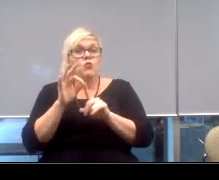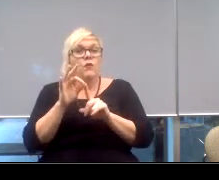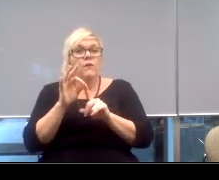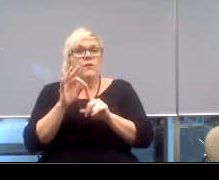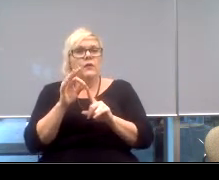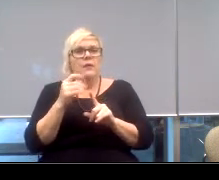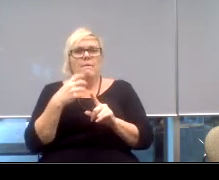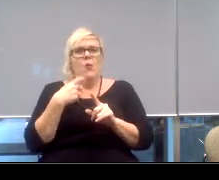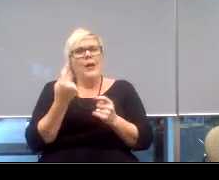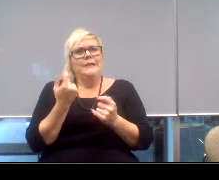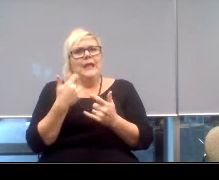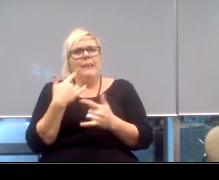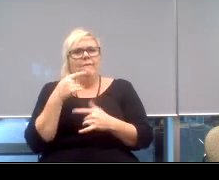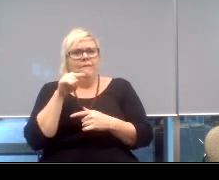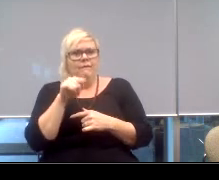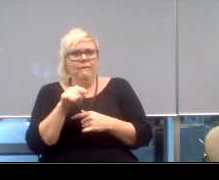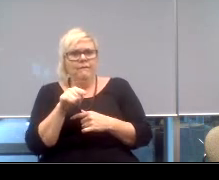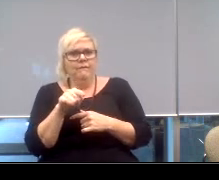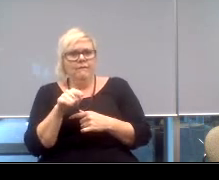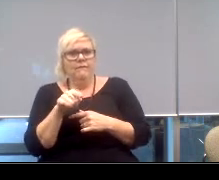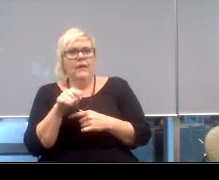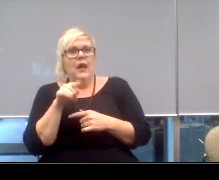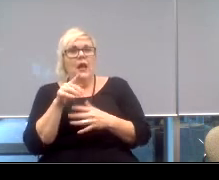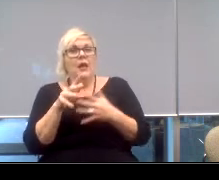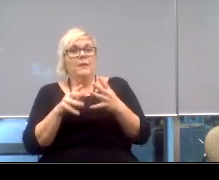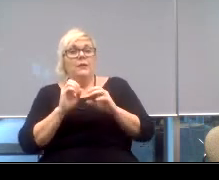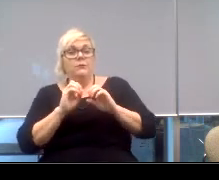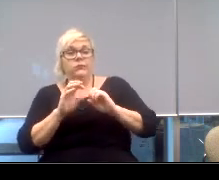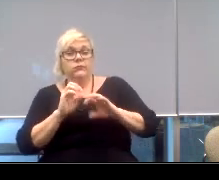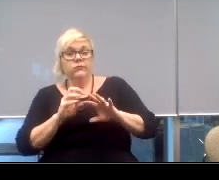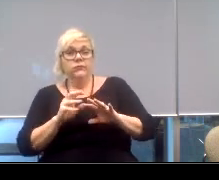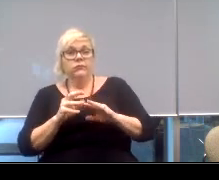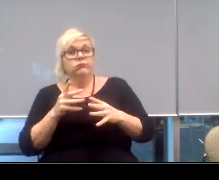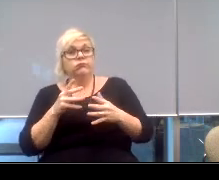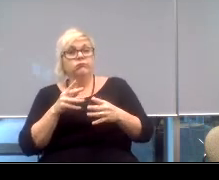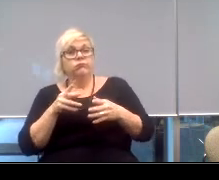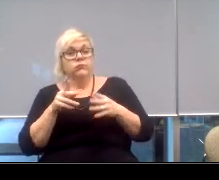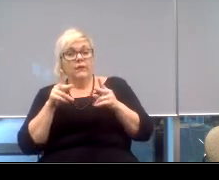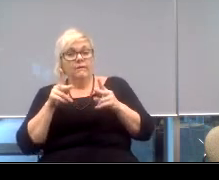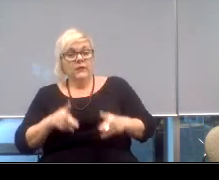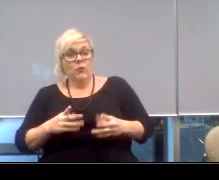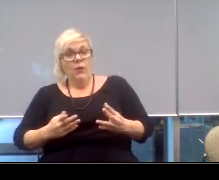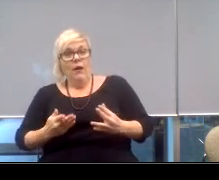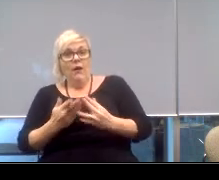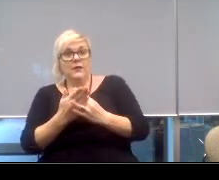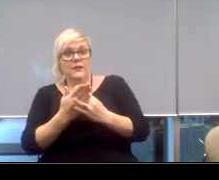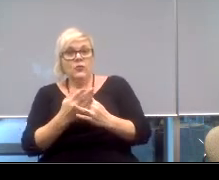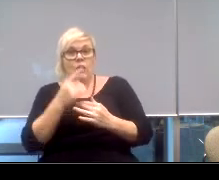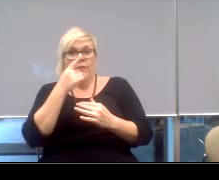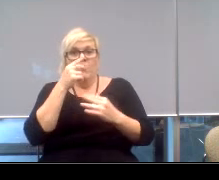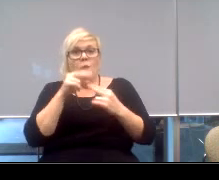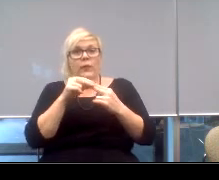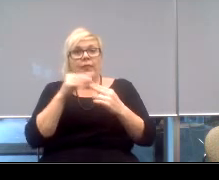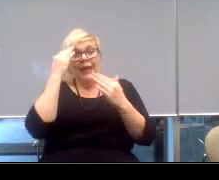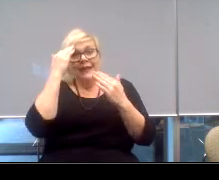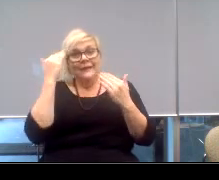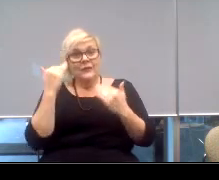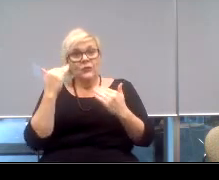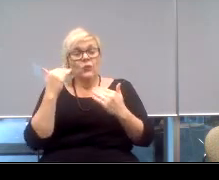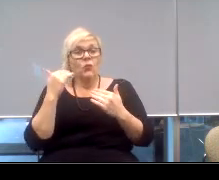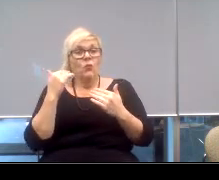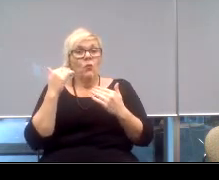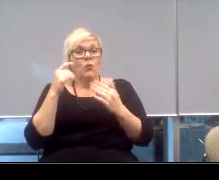livability. This is incorporating a reasonable level of physical access and enhanced provision for people with sensory, intellectual or